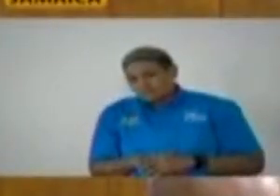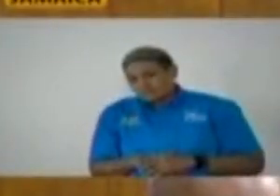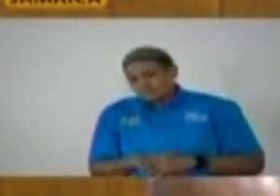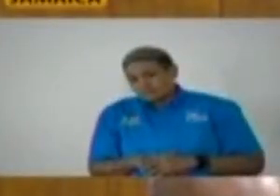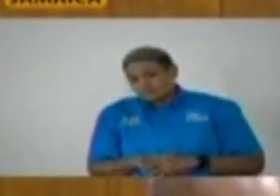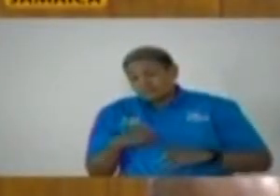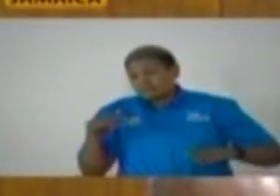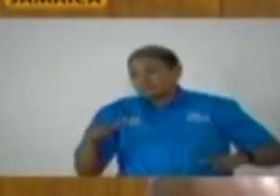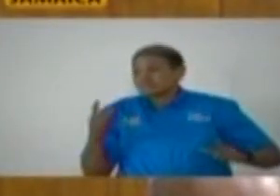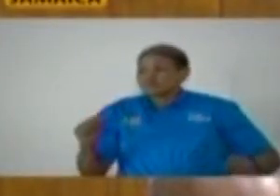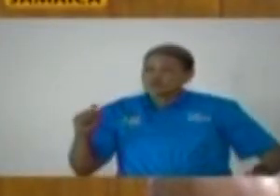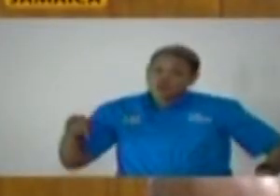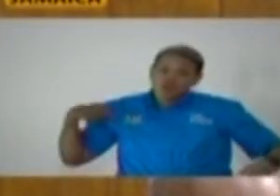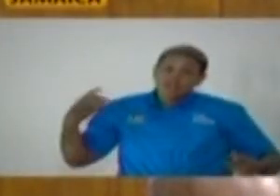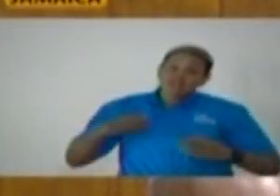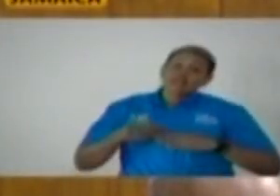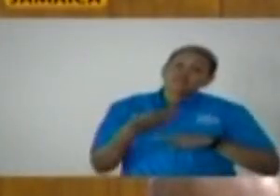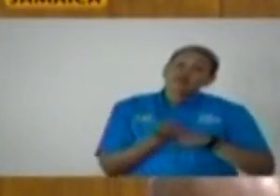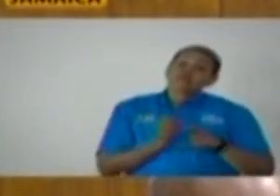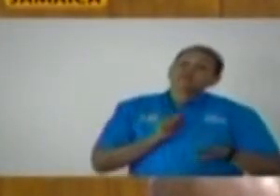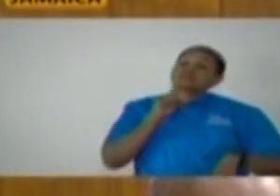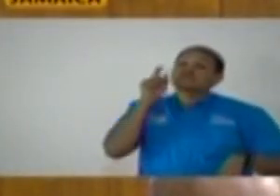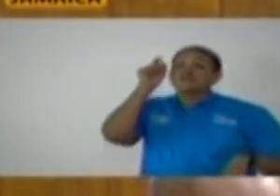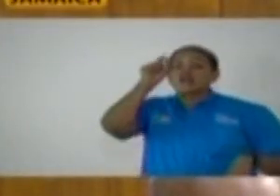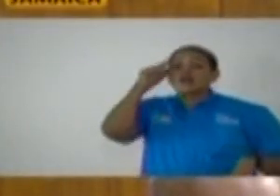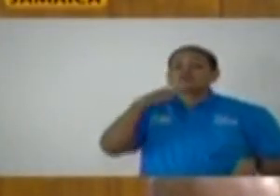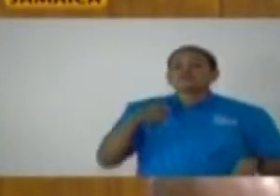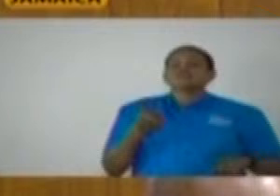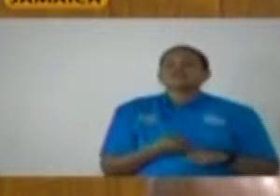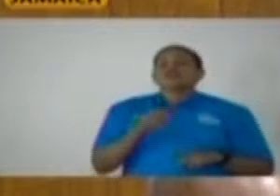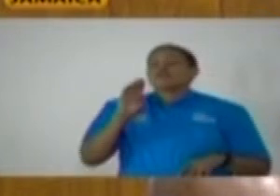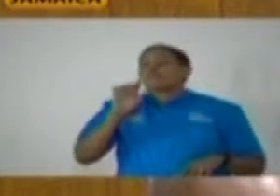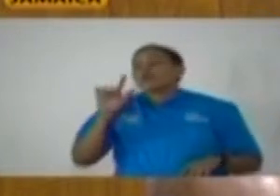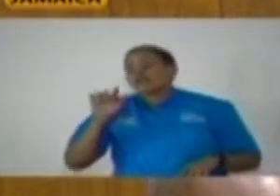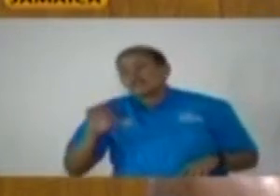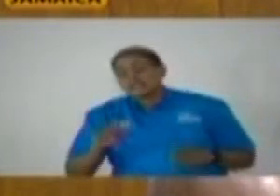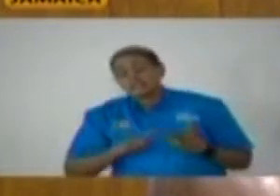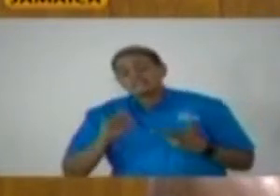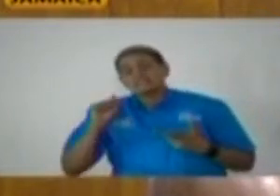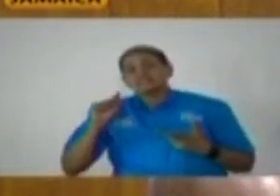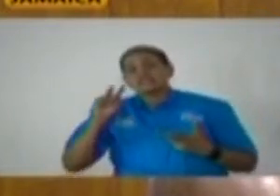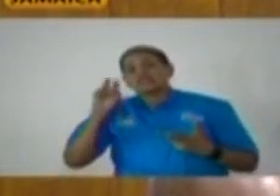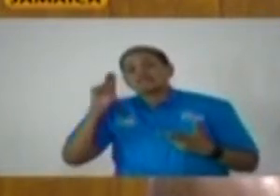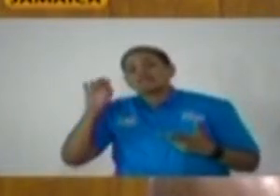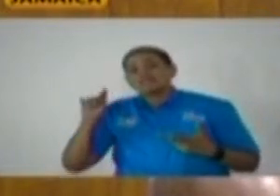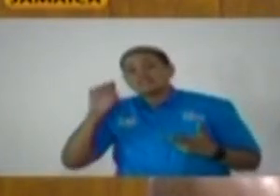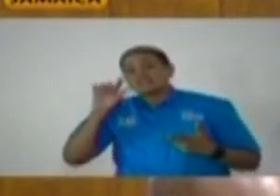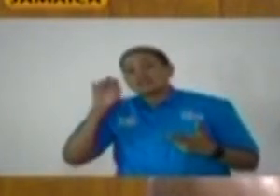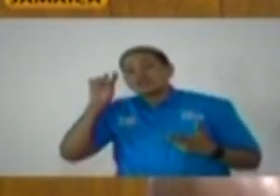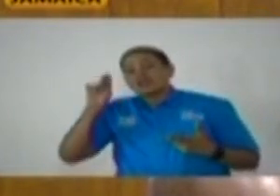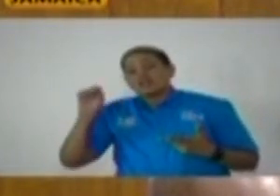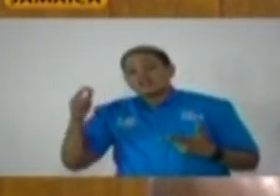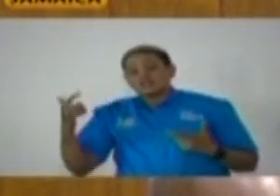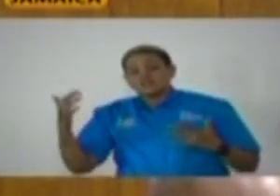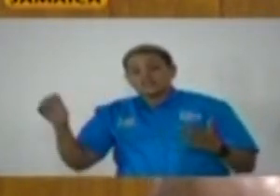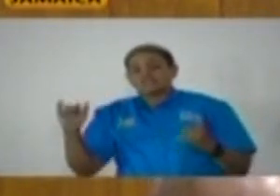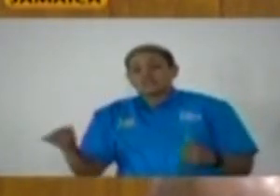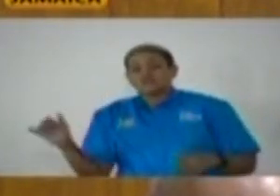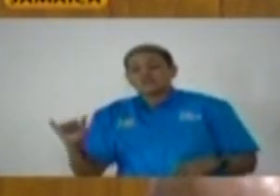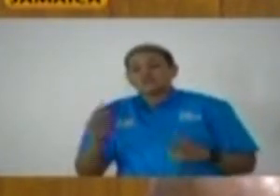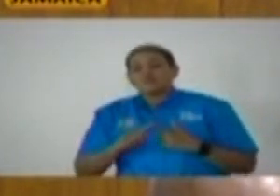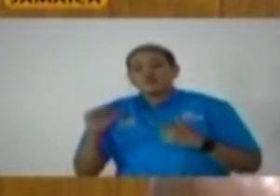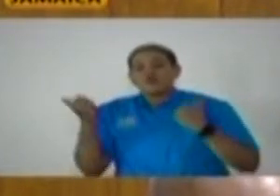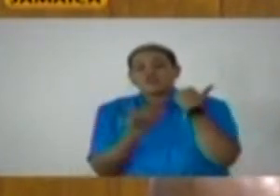This has been done in Barbados. I understand Belize, St. Vincent and the Grenadines is moving that way, and